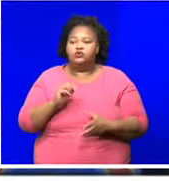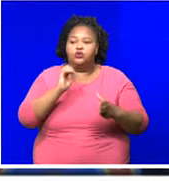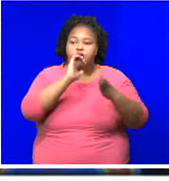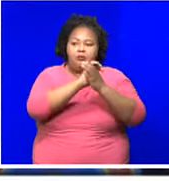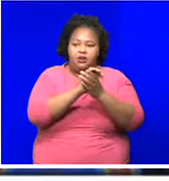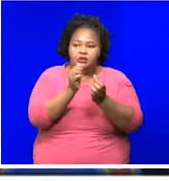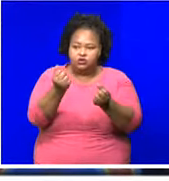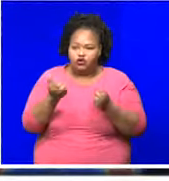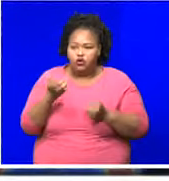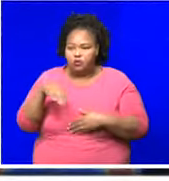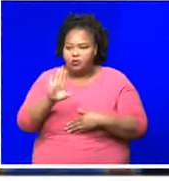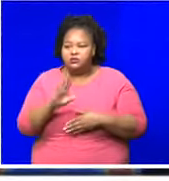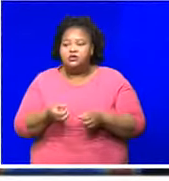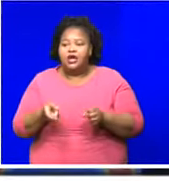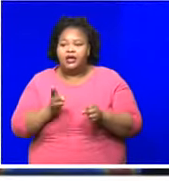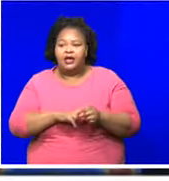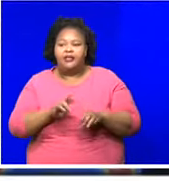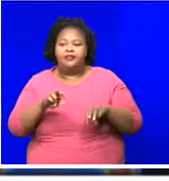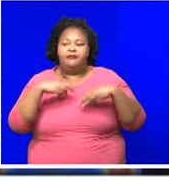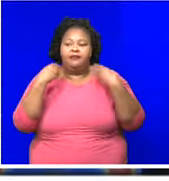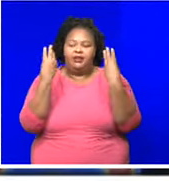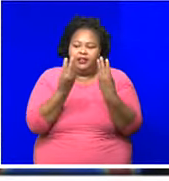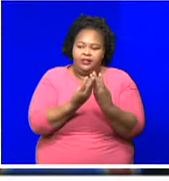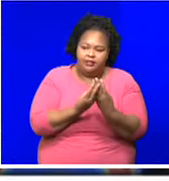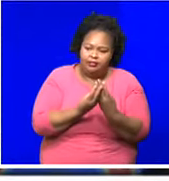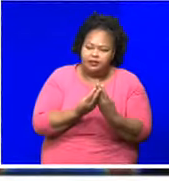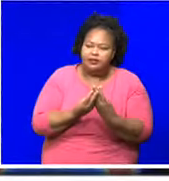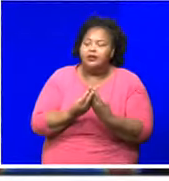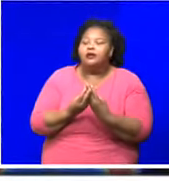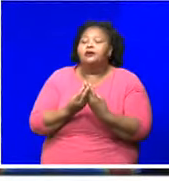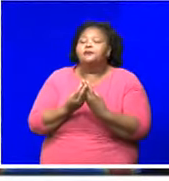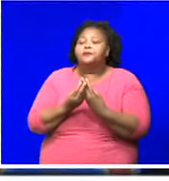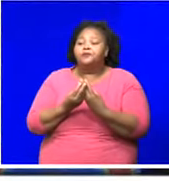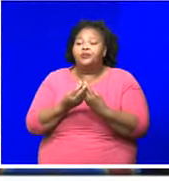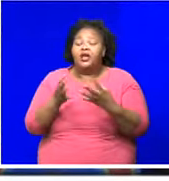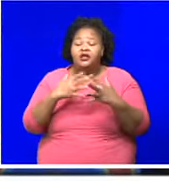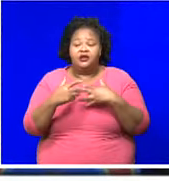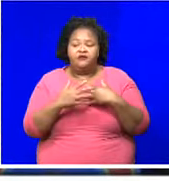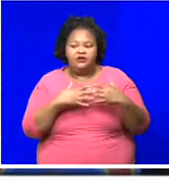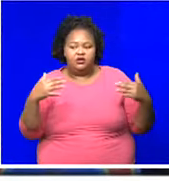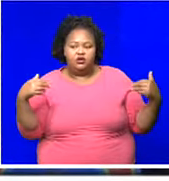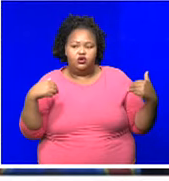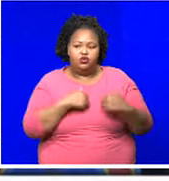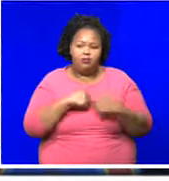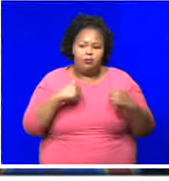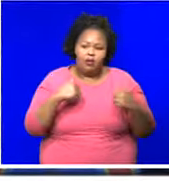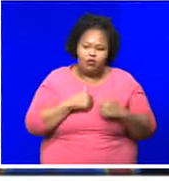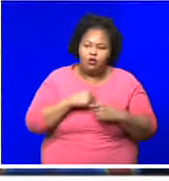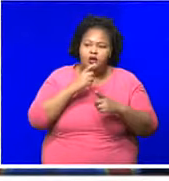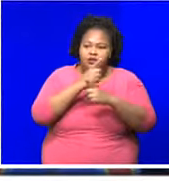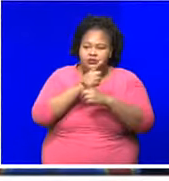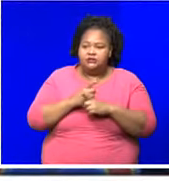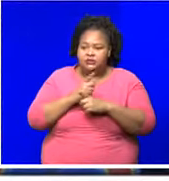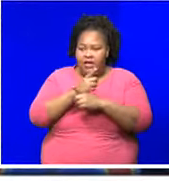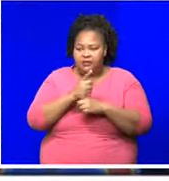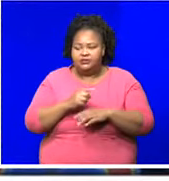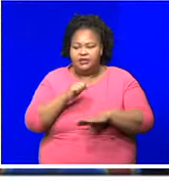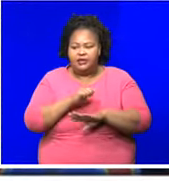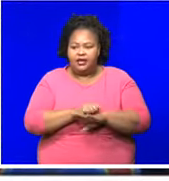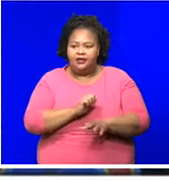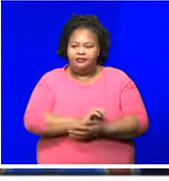address these challenges during crisis. And how does it actually work out? There are always